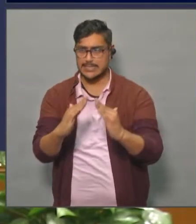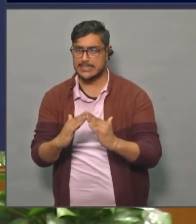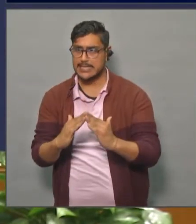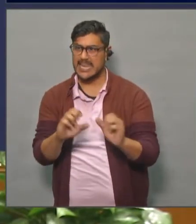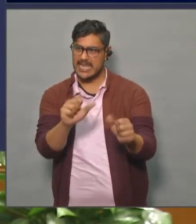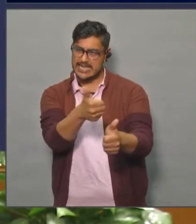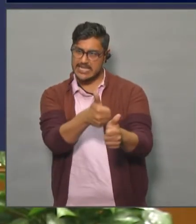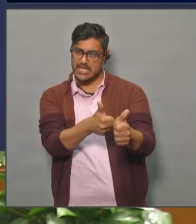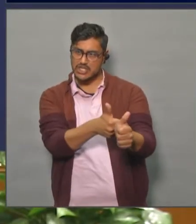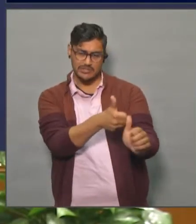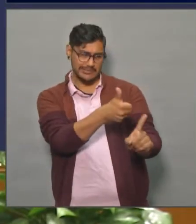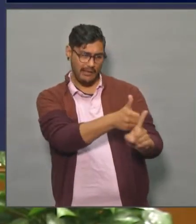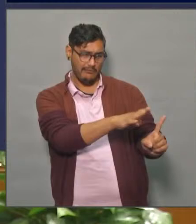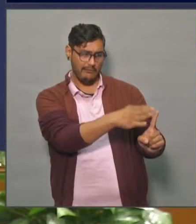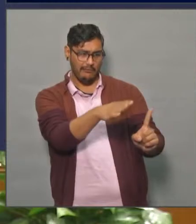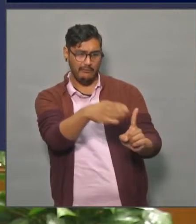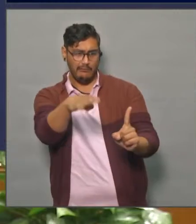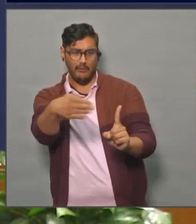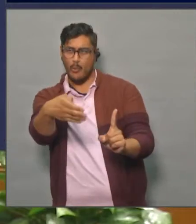for the entire county to open up?